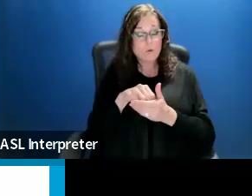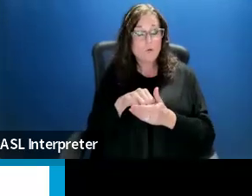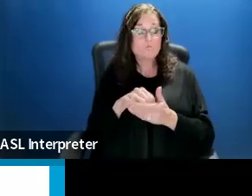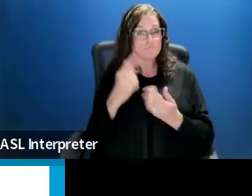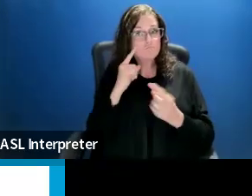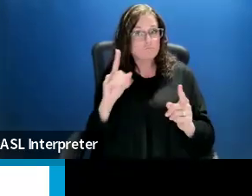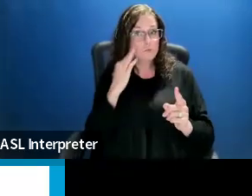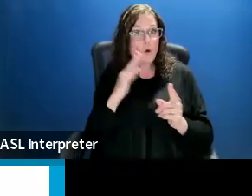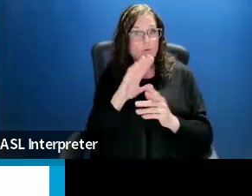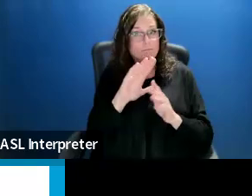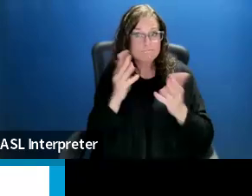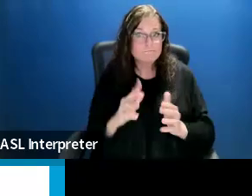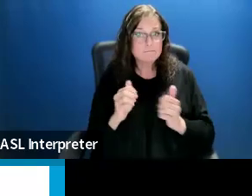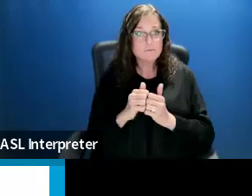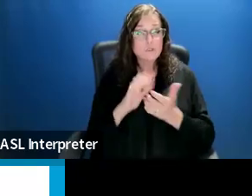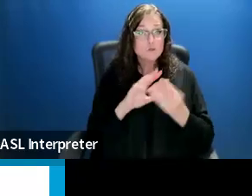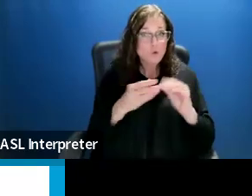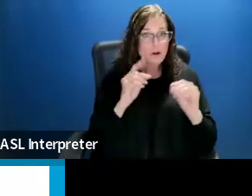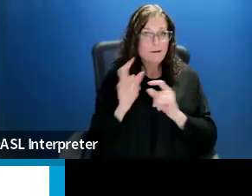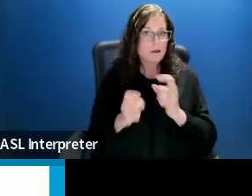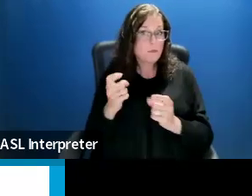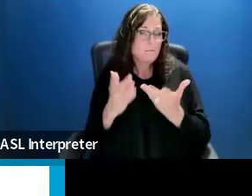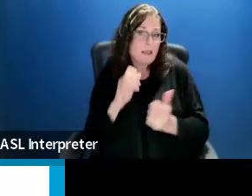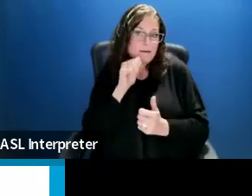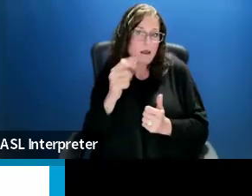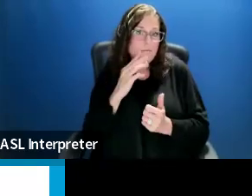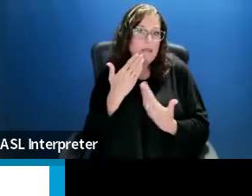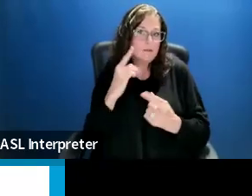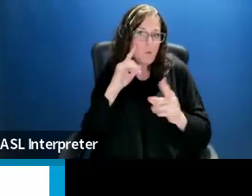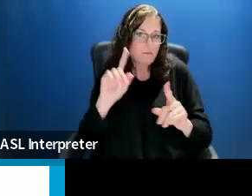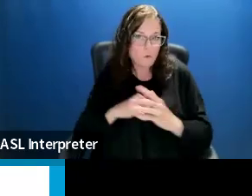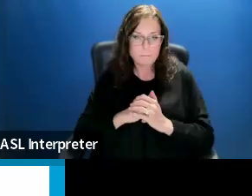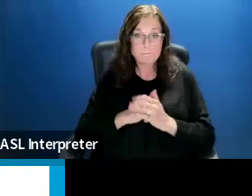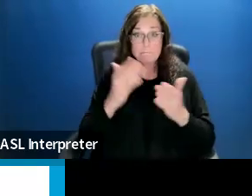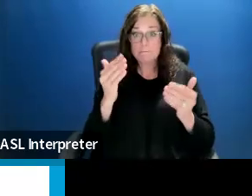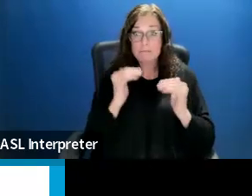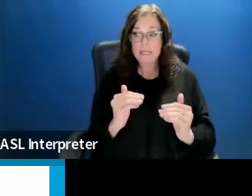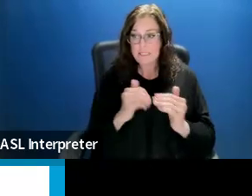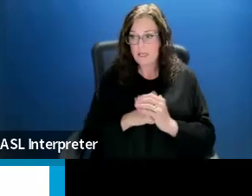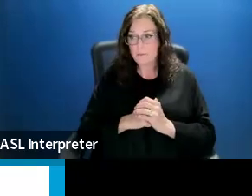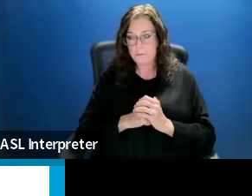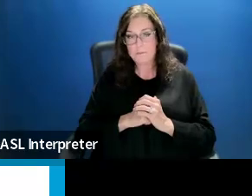well-known figures alongside stories and contributions that might not be as well known. Next slide, please.